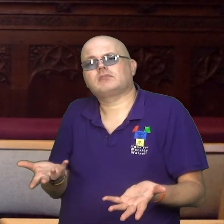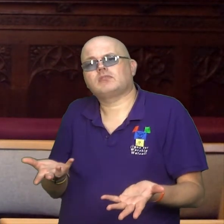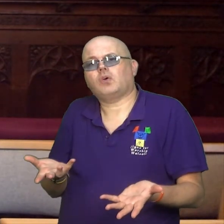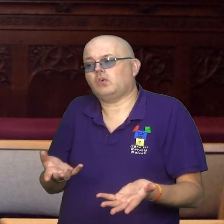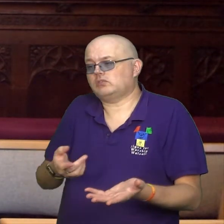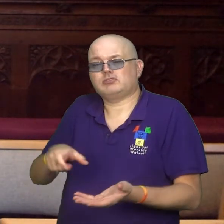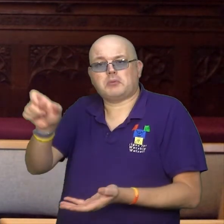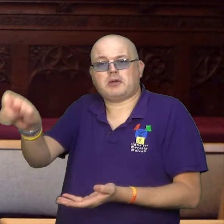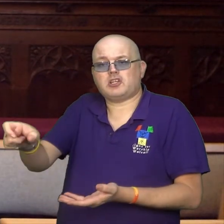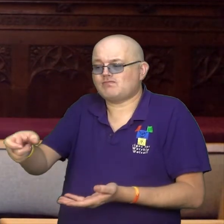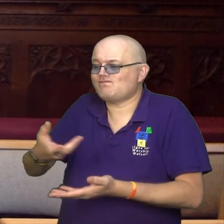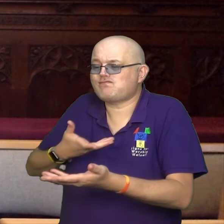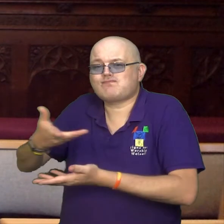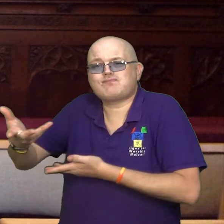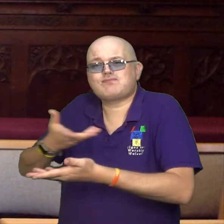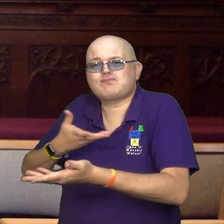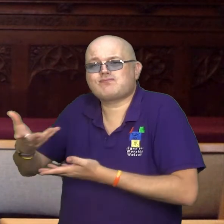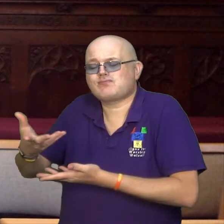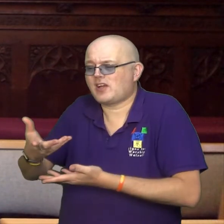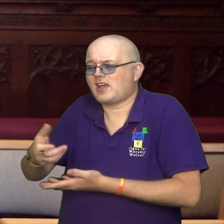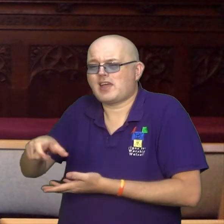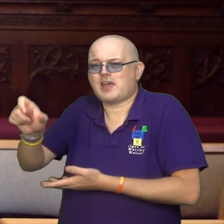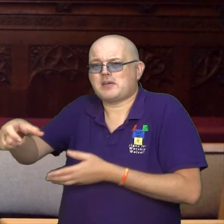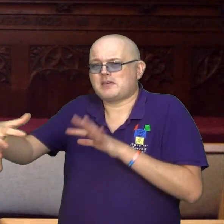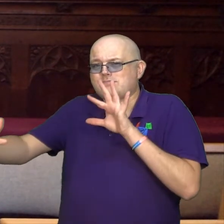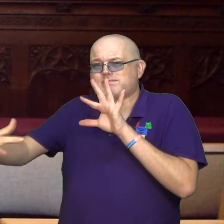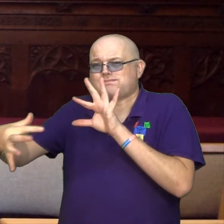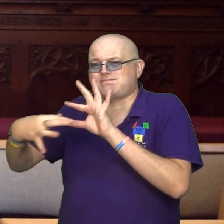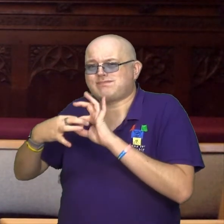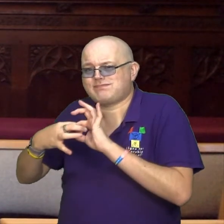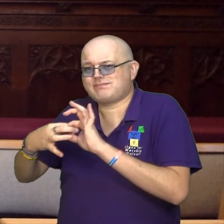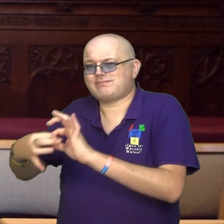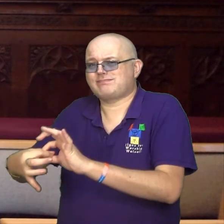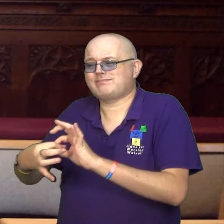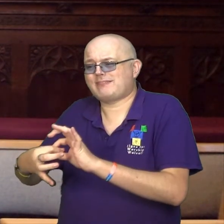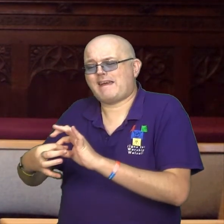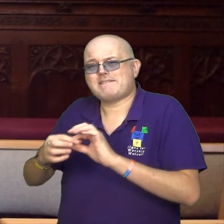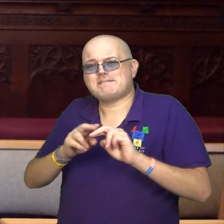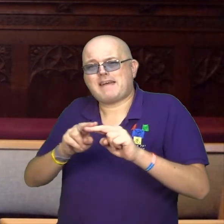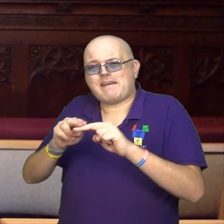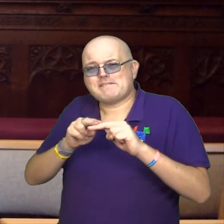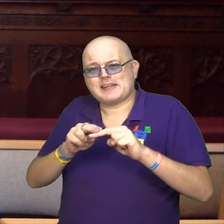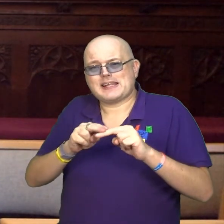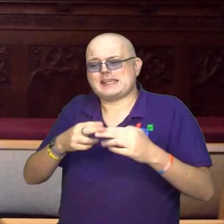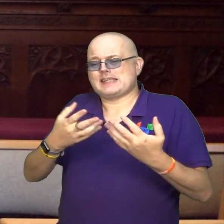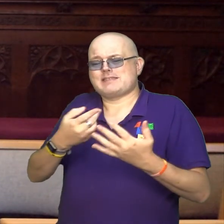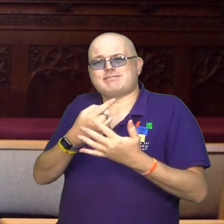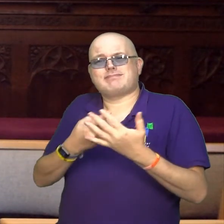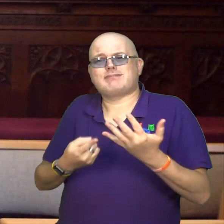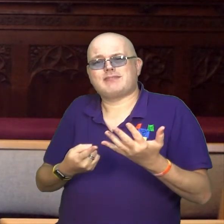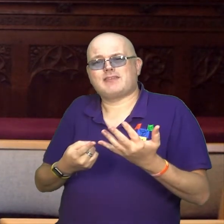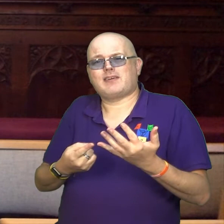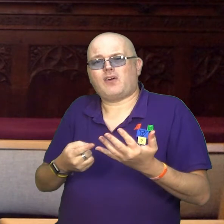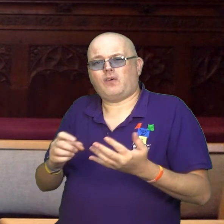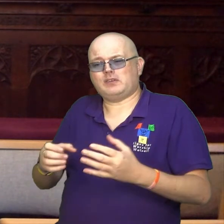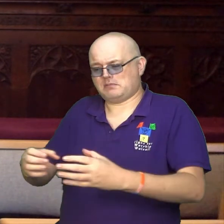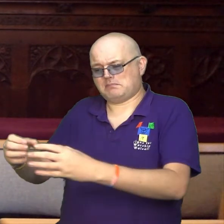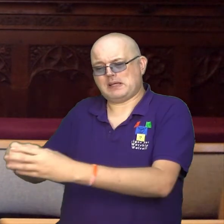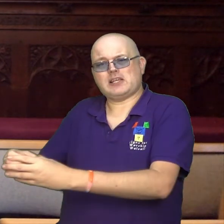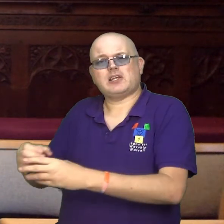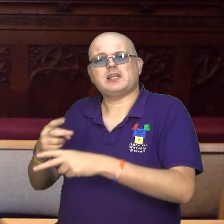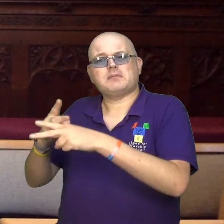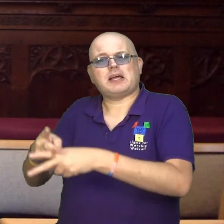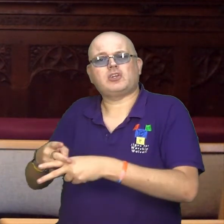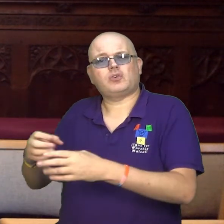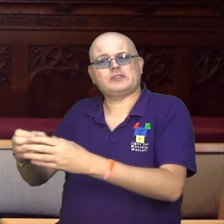Or talk to someone. Reach out to friends, family, or the